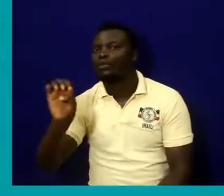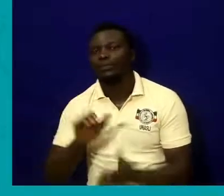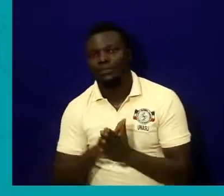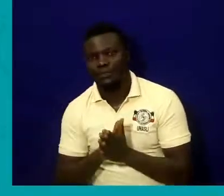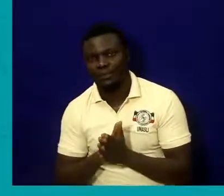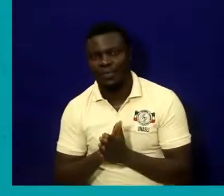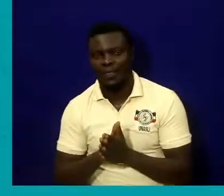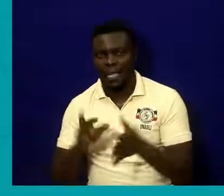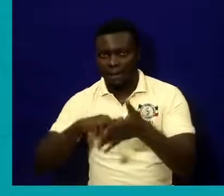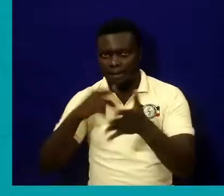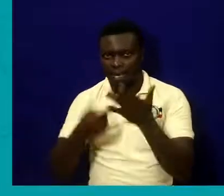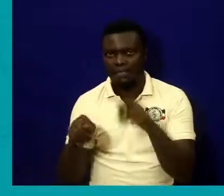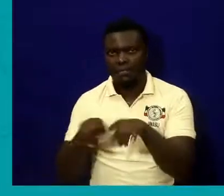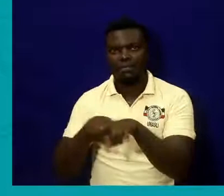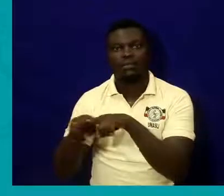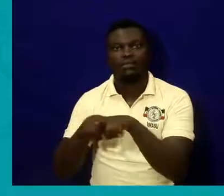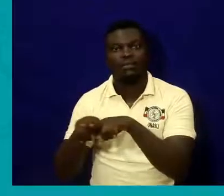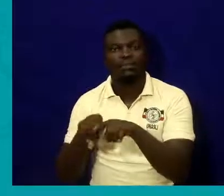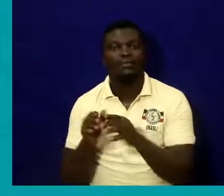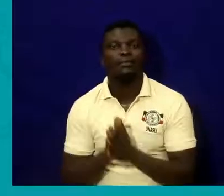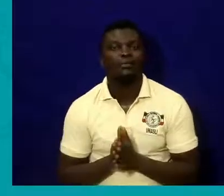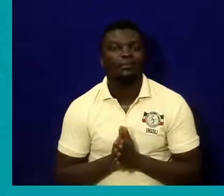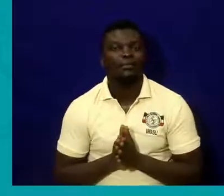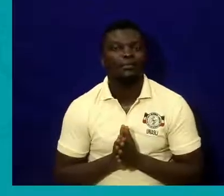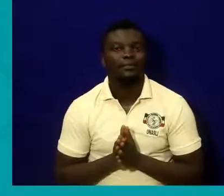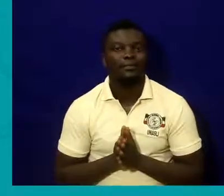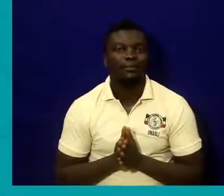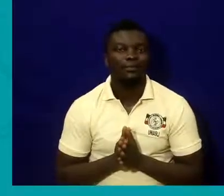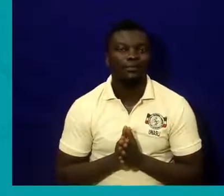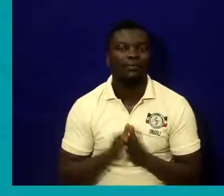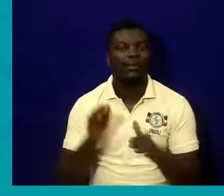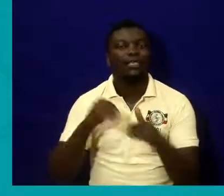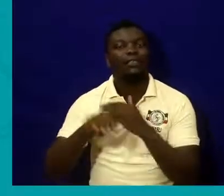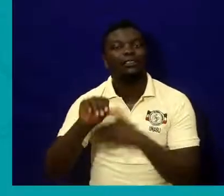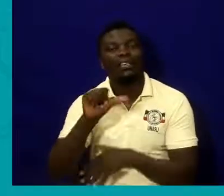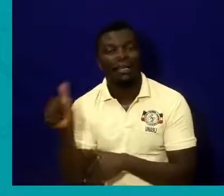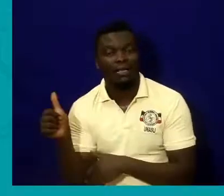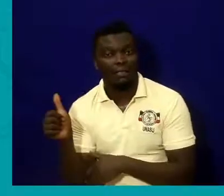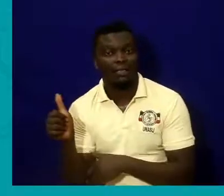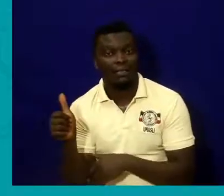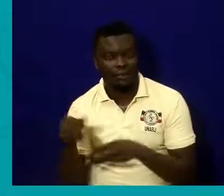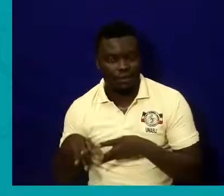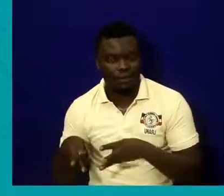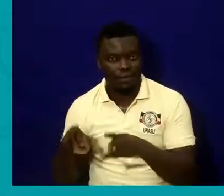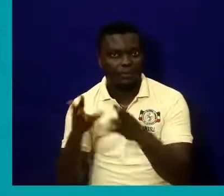So that is a similarity. In other words,